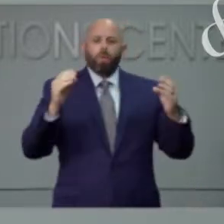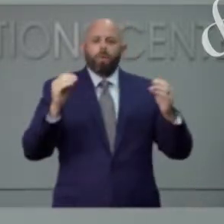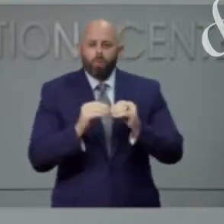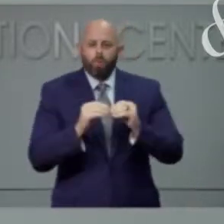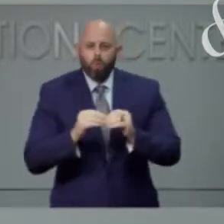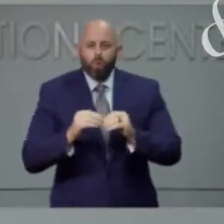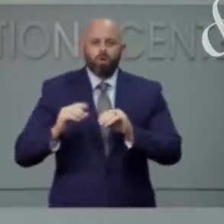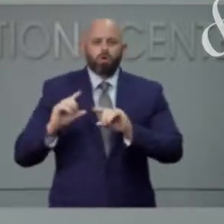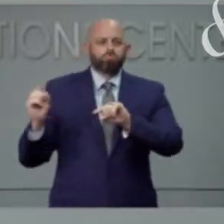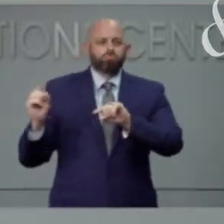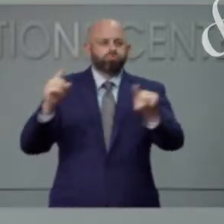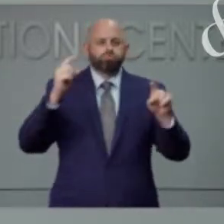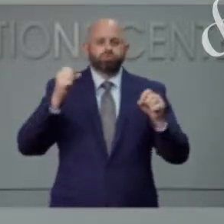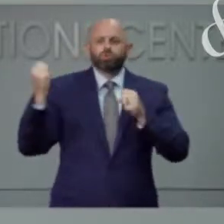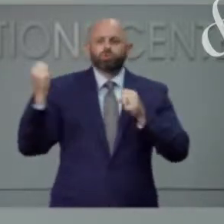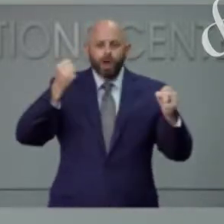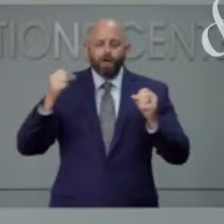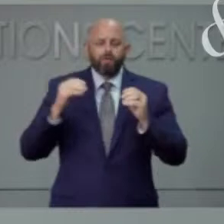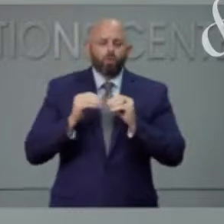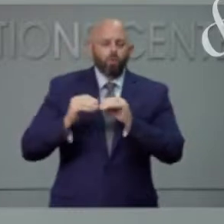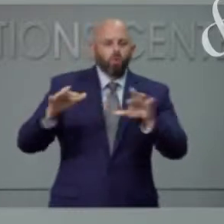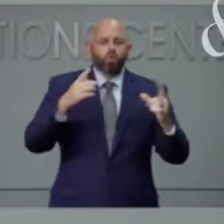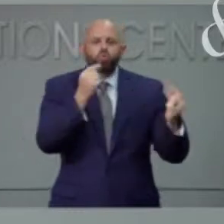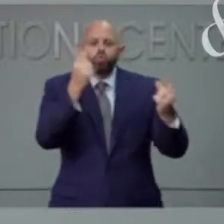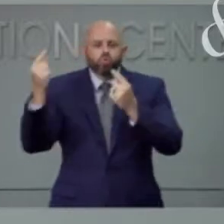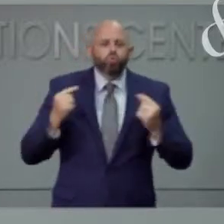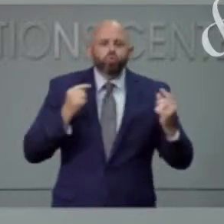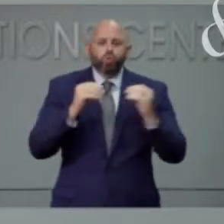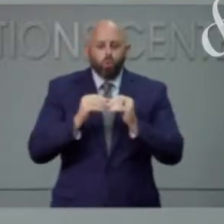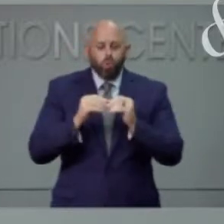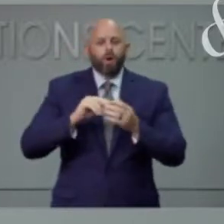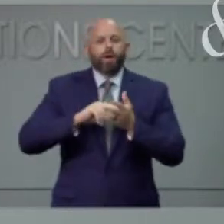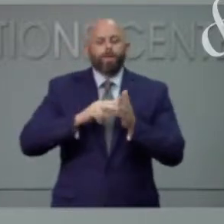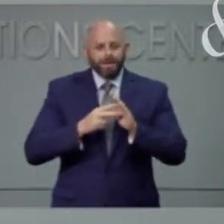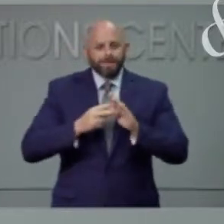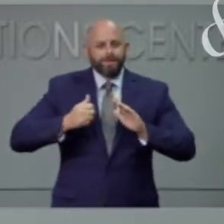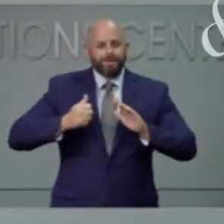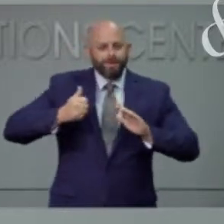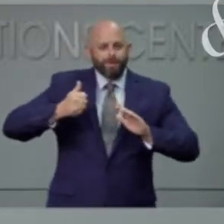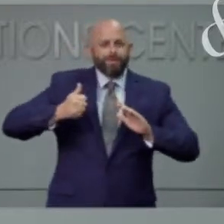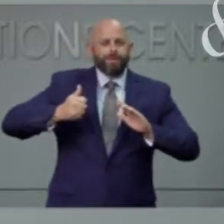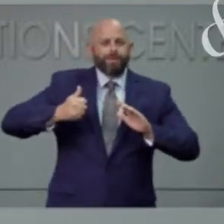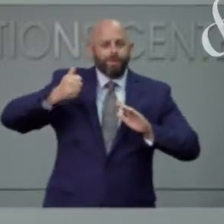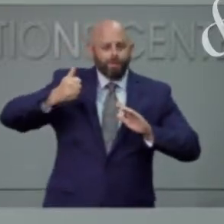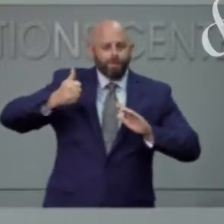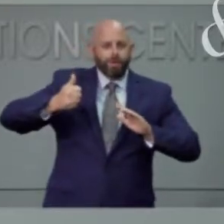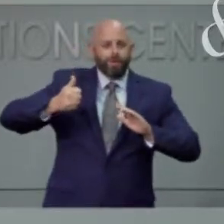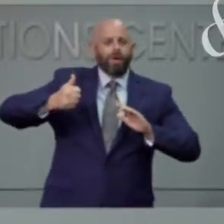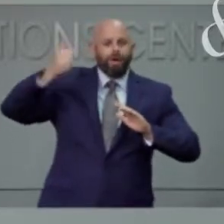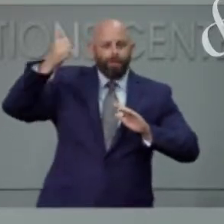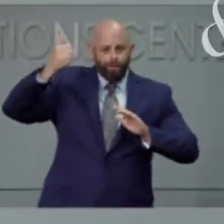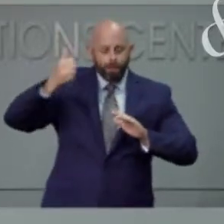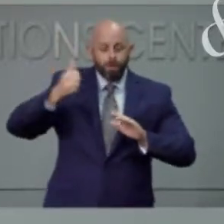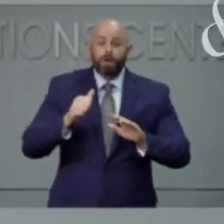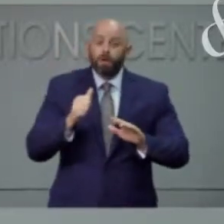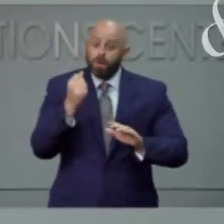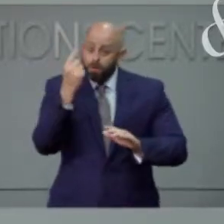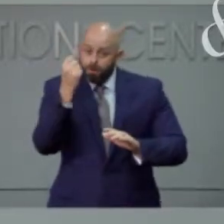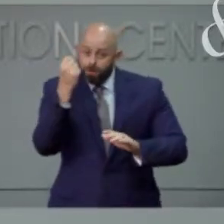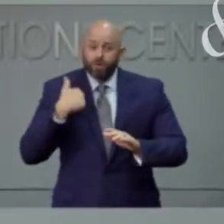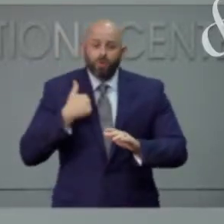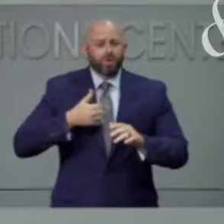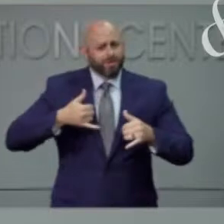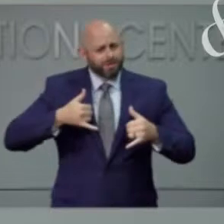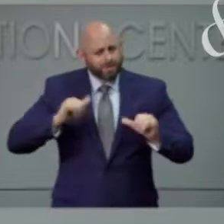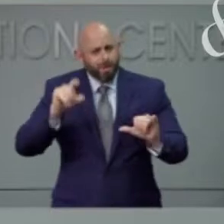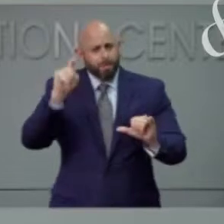double down on the efforts related to the three W's. We can keep this virus at bay and continue to ease restrictions if we all work together